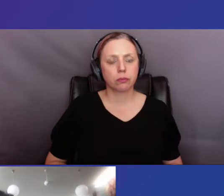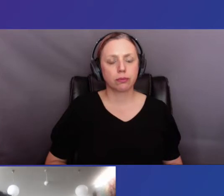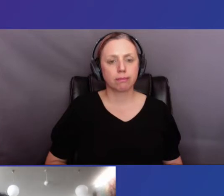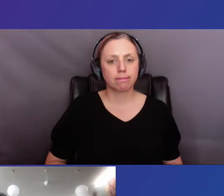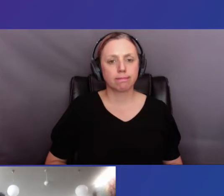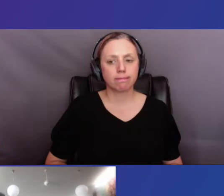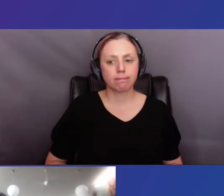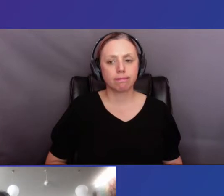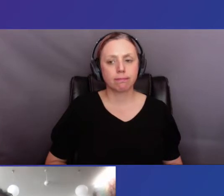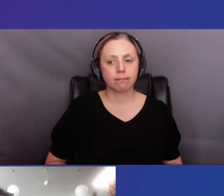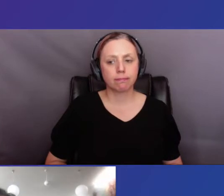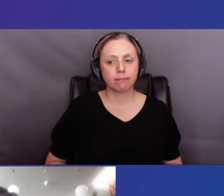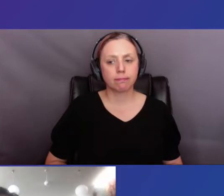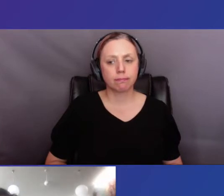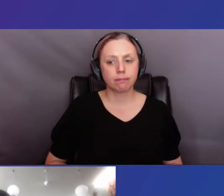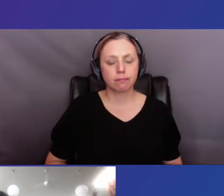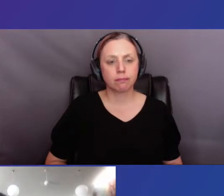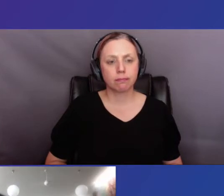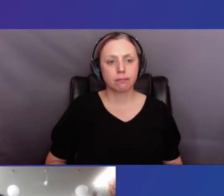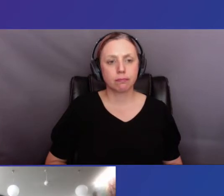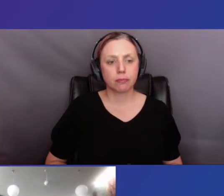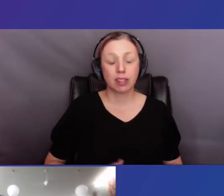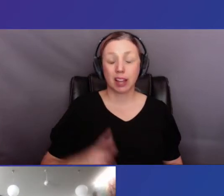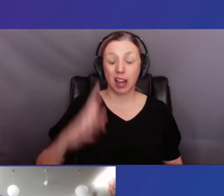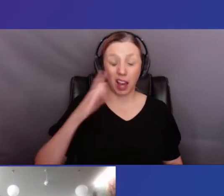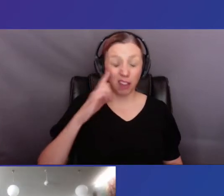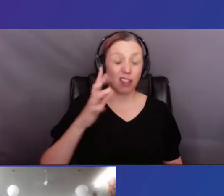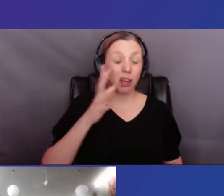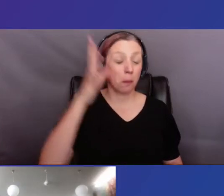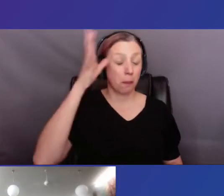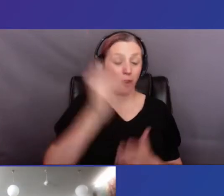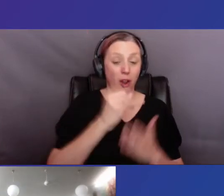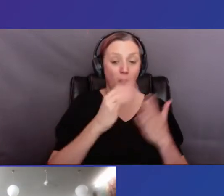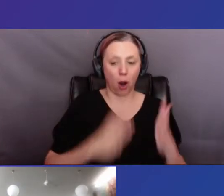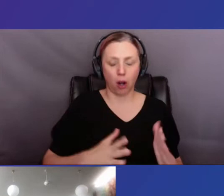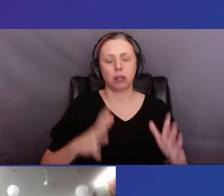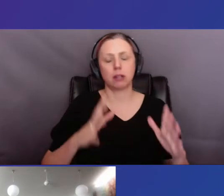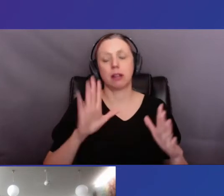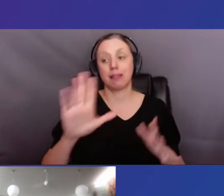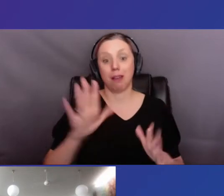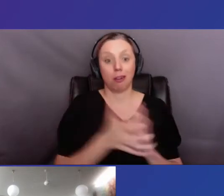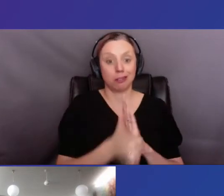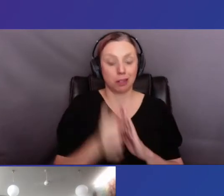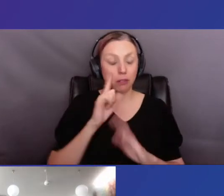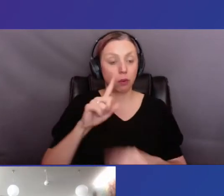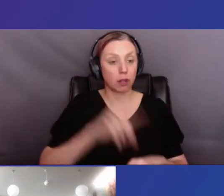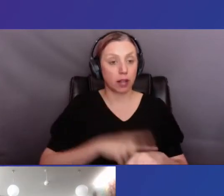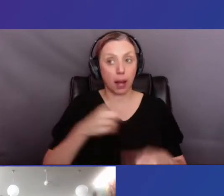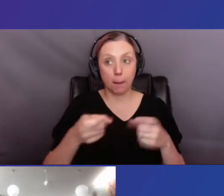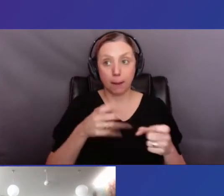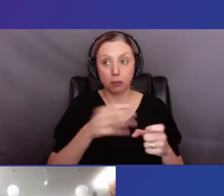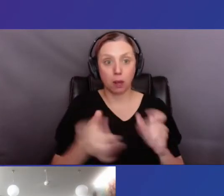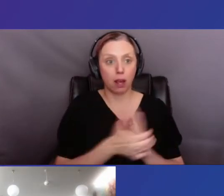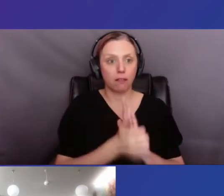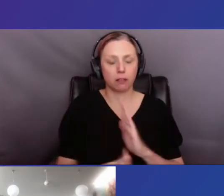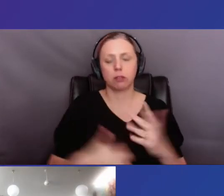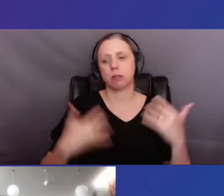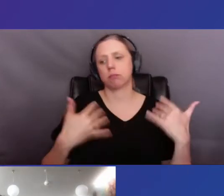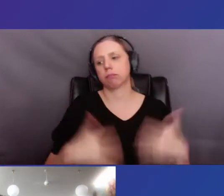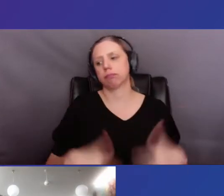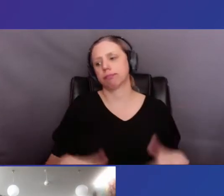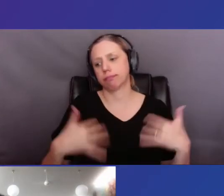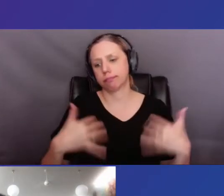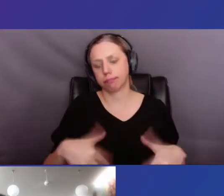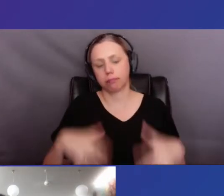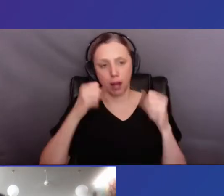parent artists tend to be pretty amazing with time management and efficiency. It's like even to